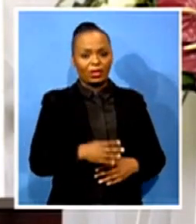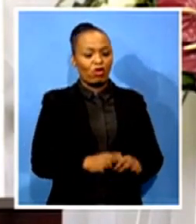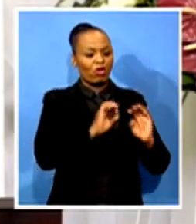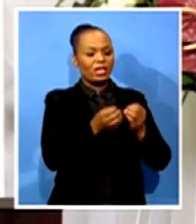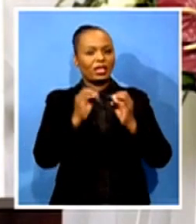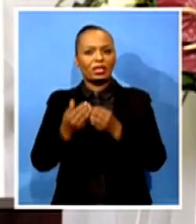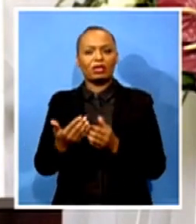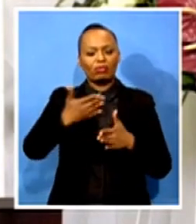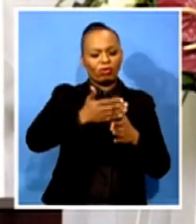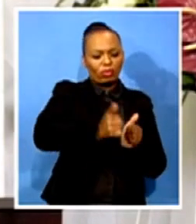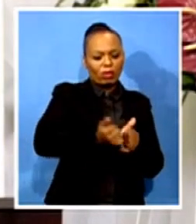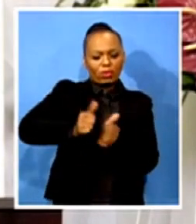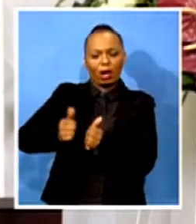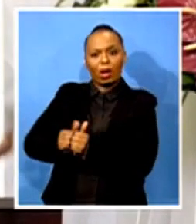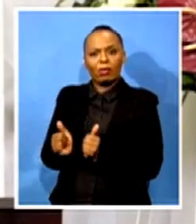besides DSD and